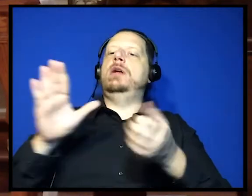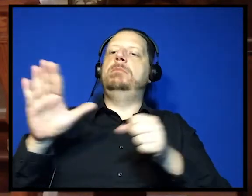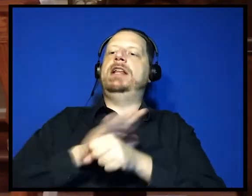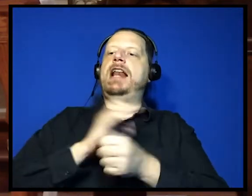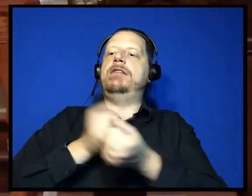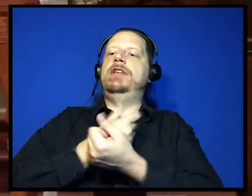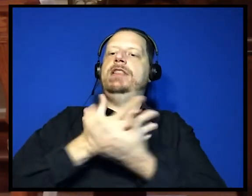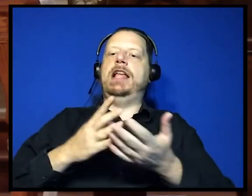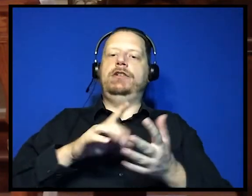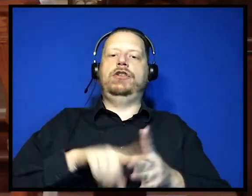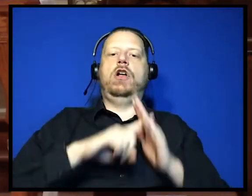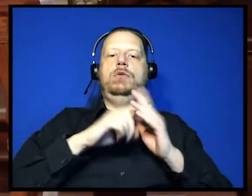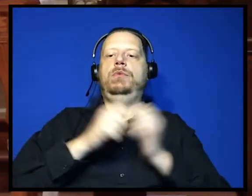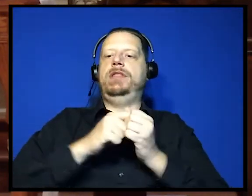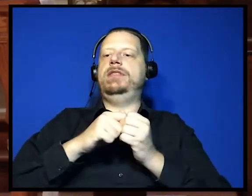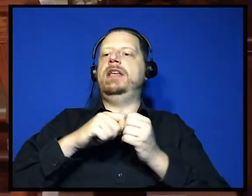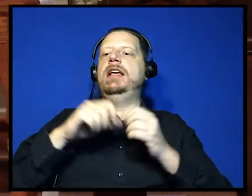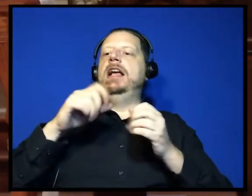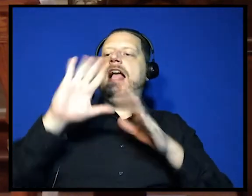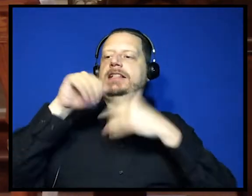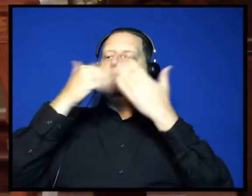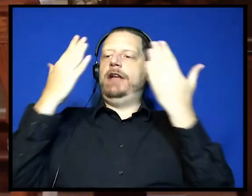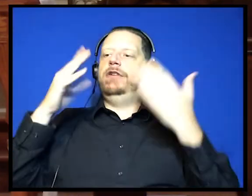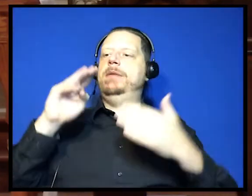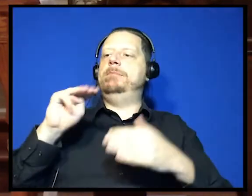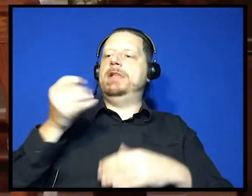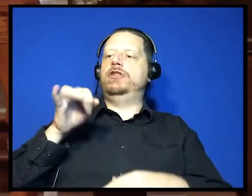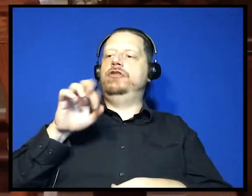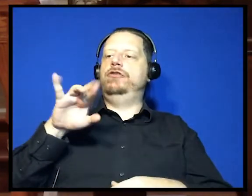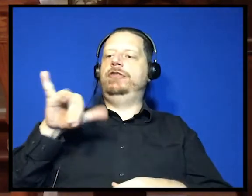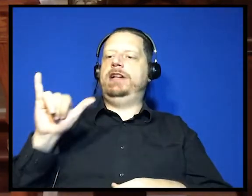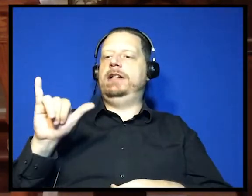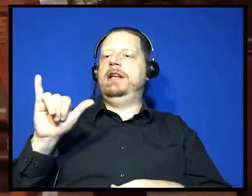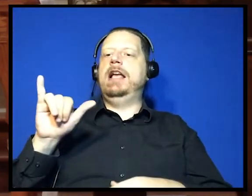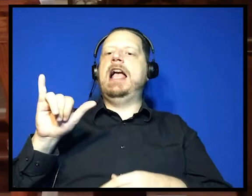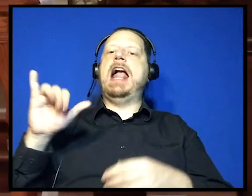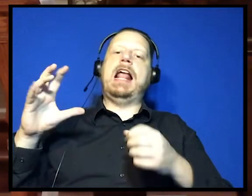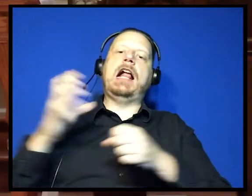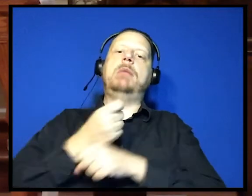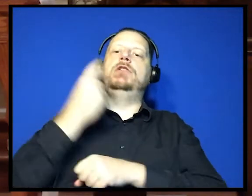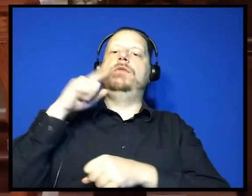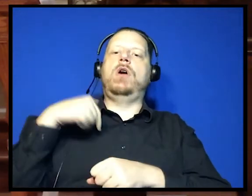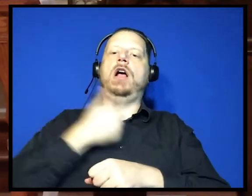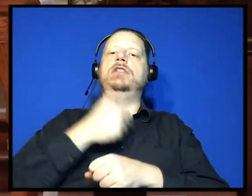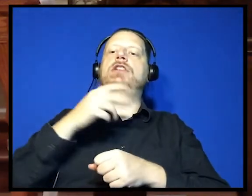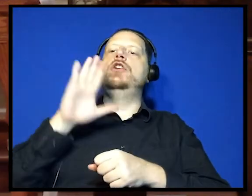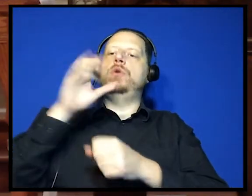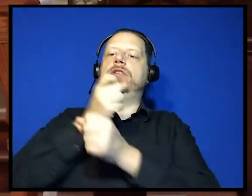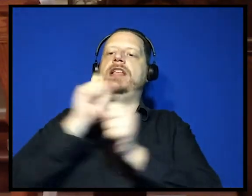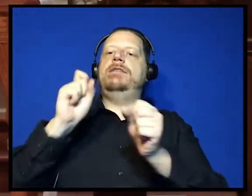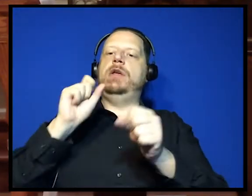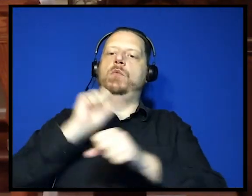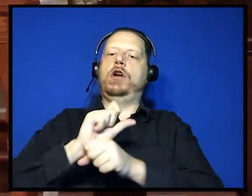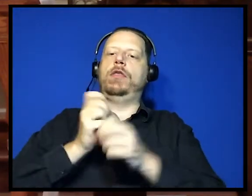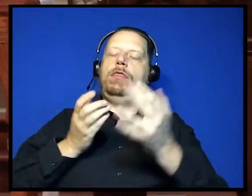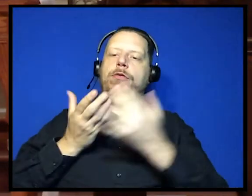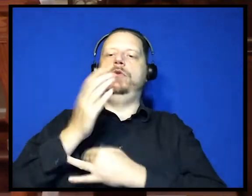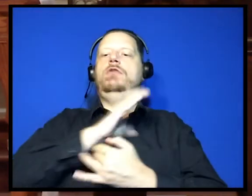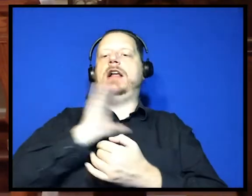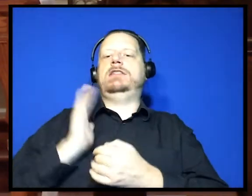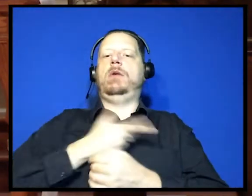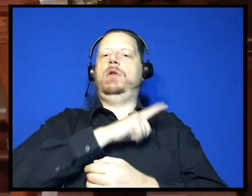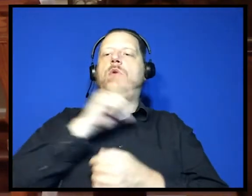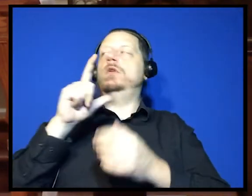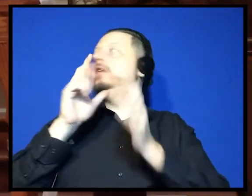begun in sacred mystery and powerfully accomplish for us your saving work through Christ our Lord.